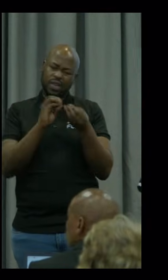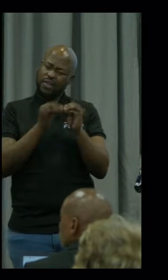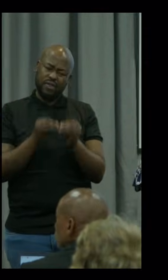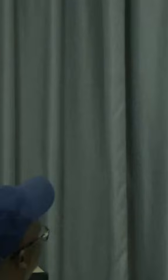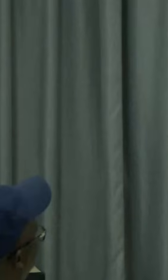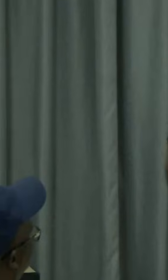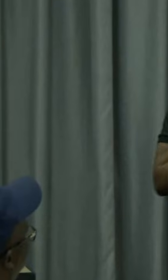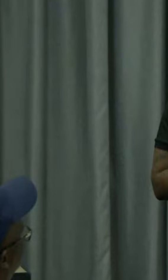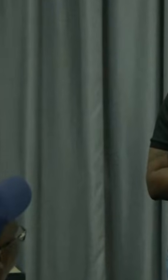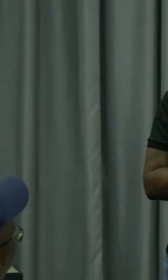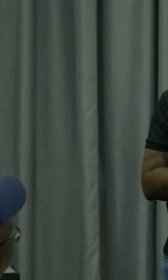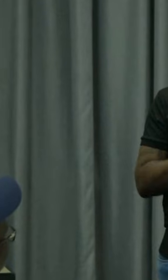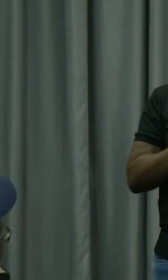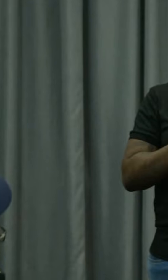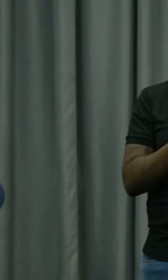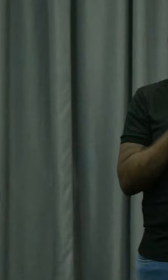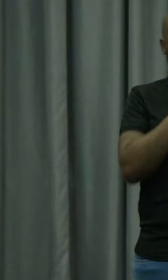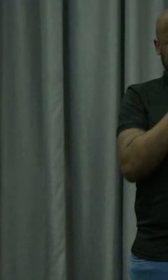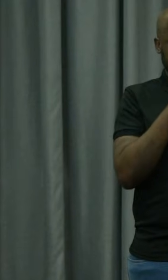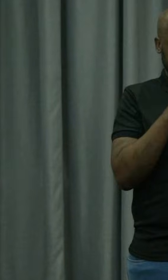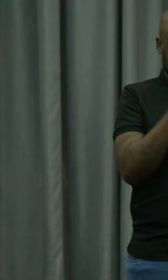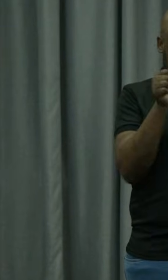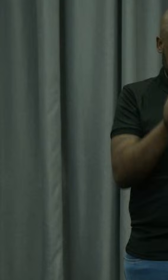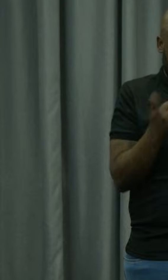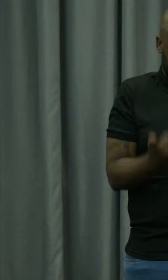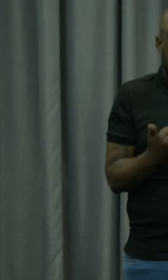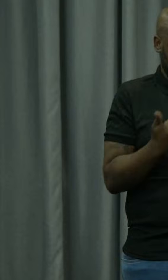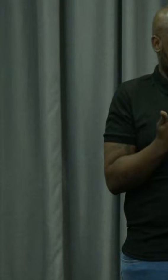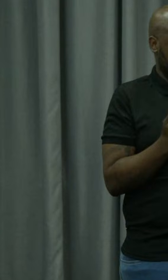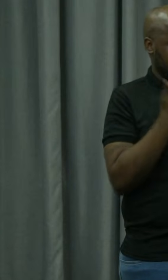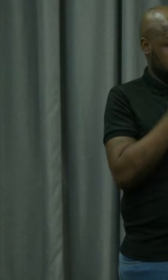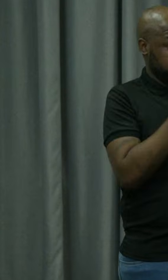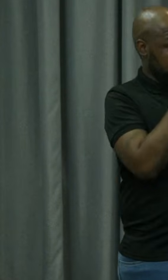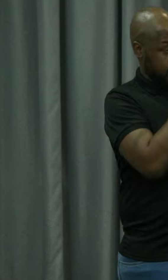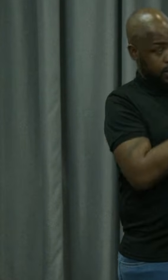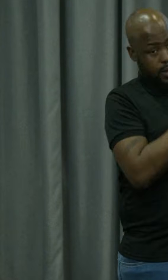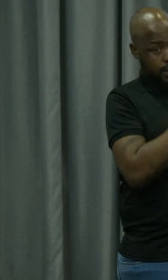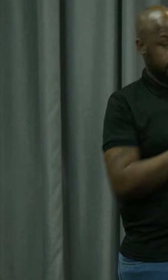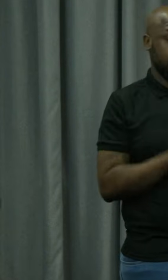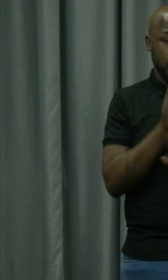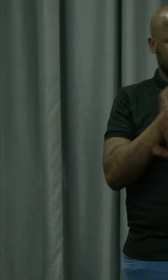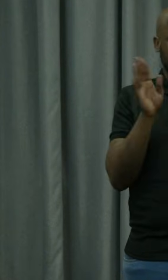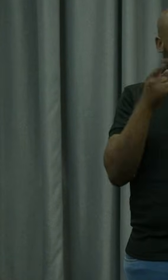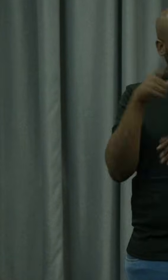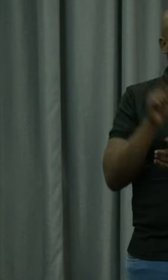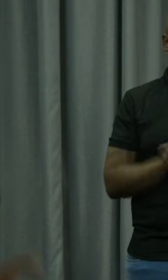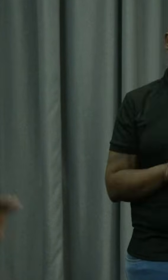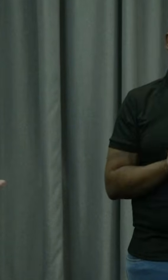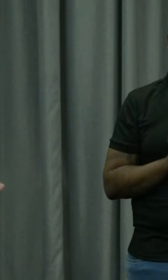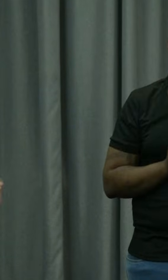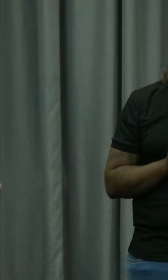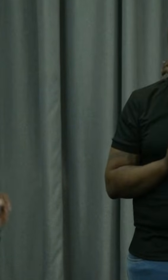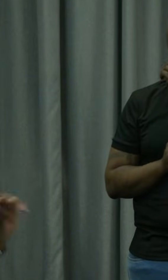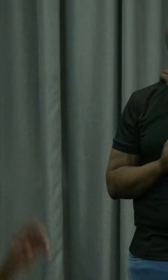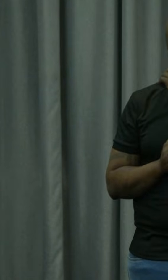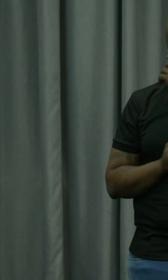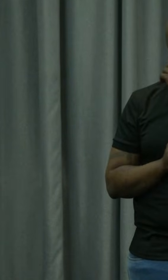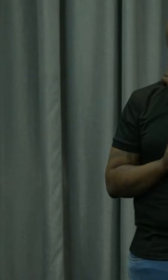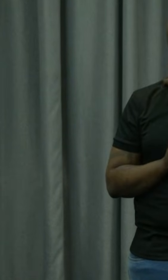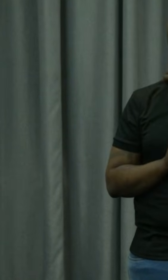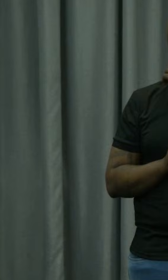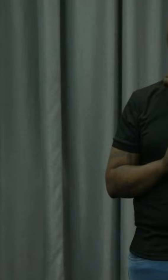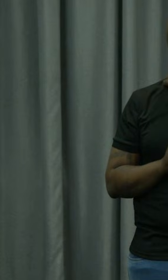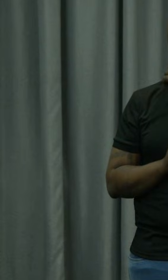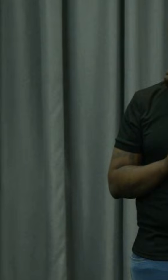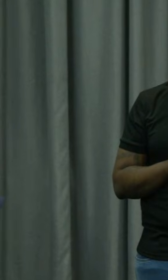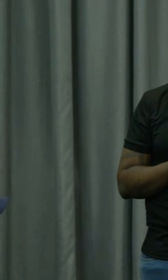quickly. But at the moment, that's how it's stipulated in our policy, and it's not right. Okay, right, next slide.